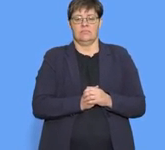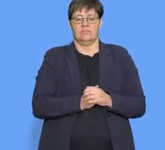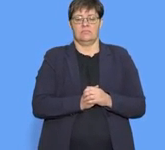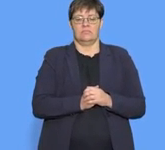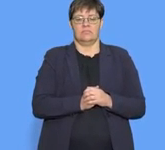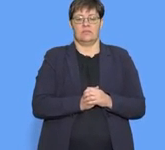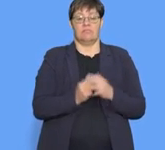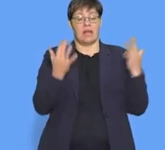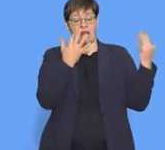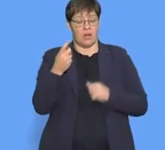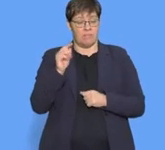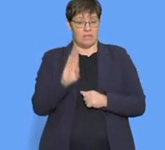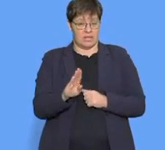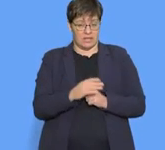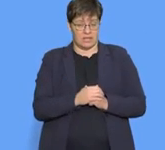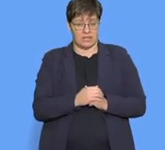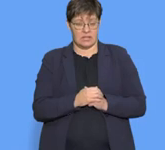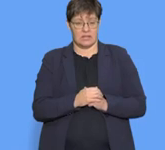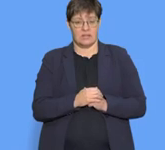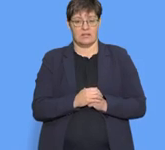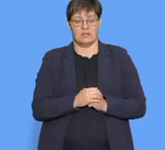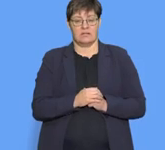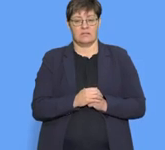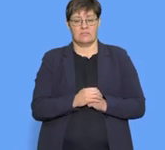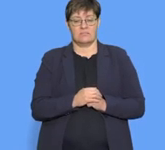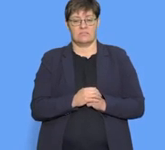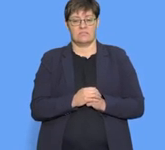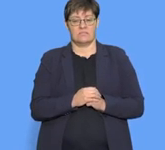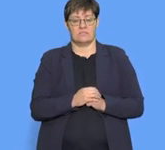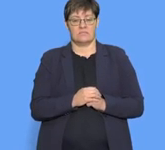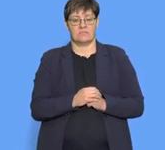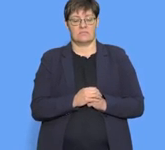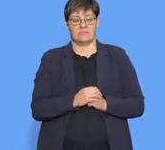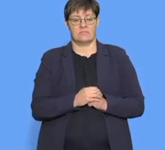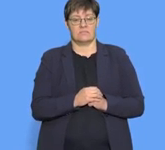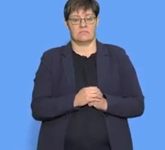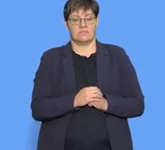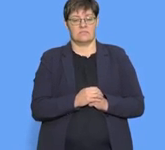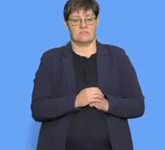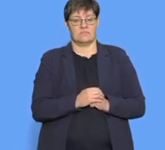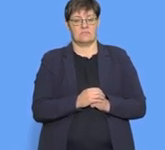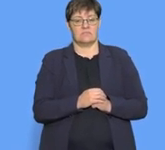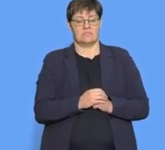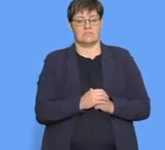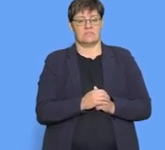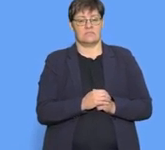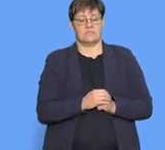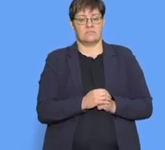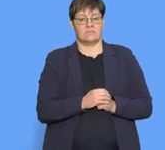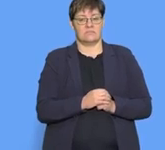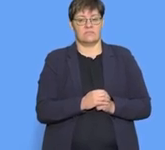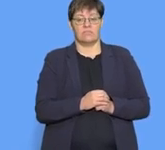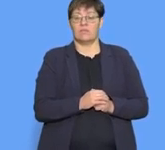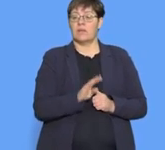Okay, so when we're calculating B, we've got to calculate B quickly. Let me just erase this. Okay, so we're going to calculate B like we said